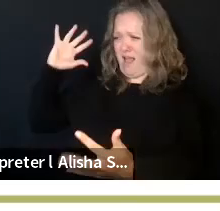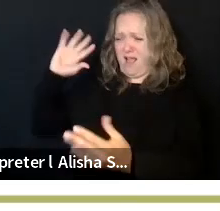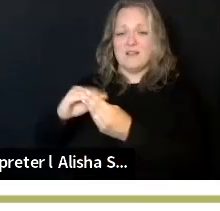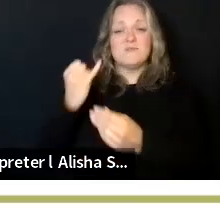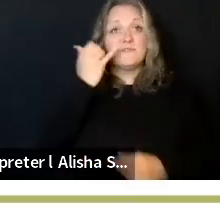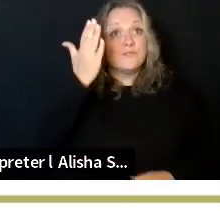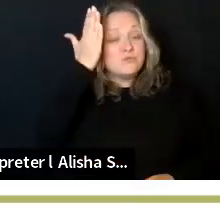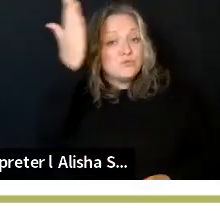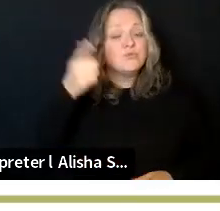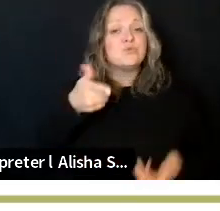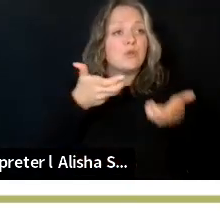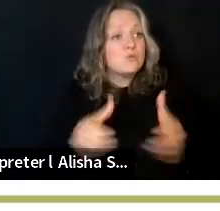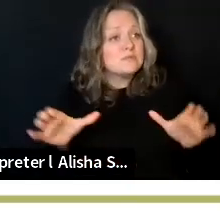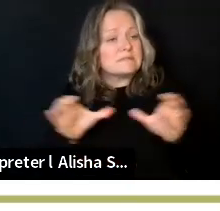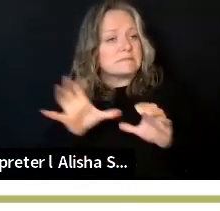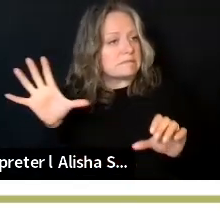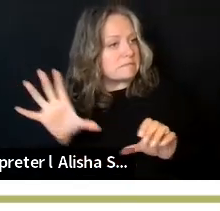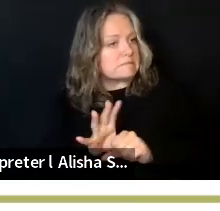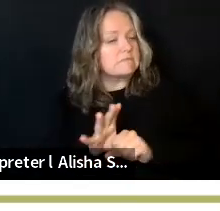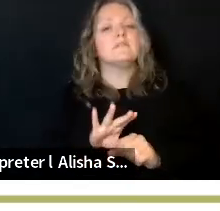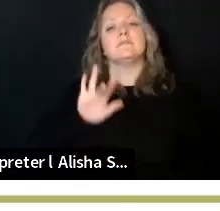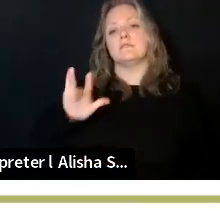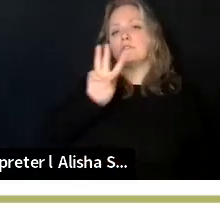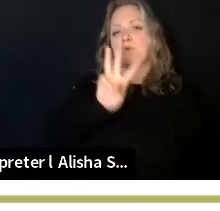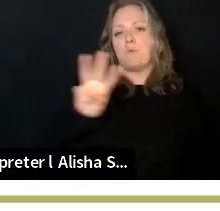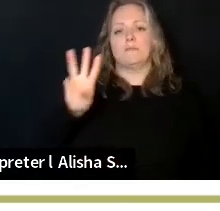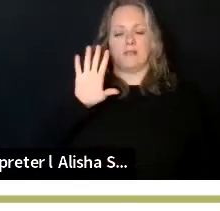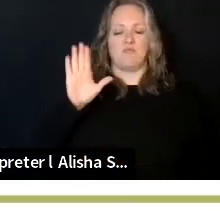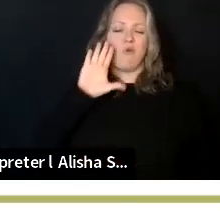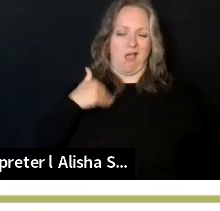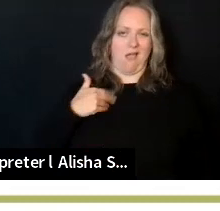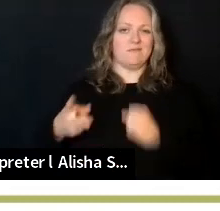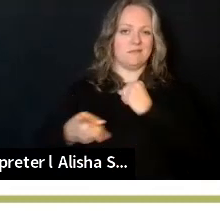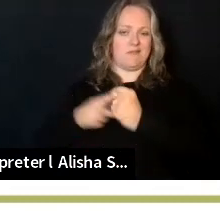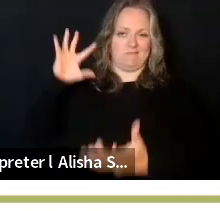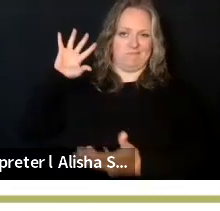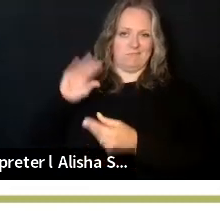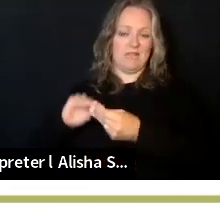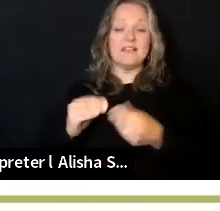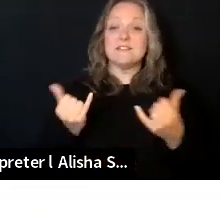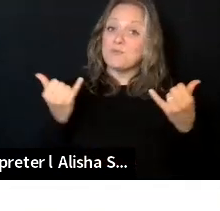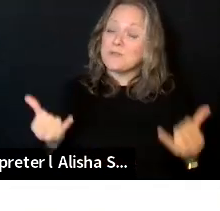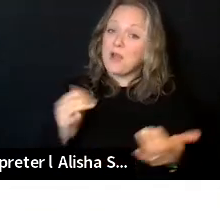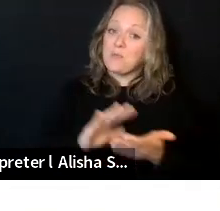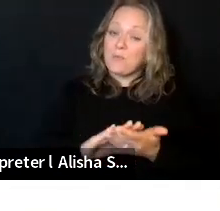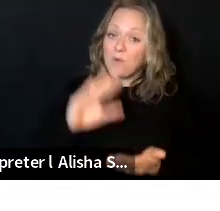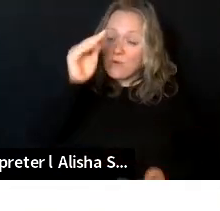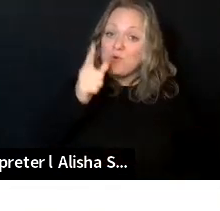any time, just go back to that website and print another one. And now let's learn about our